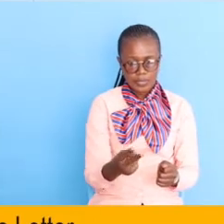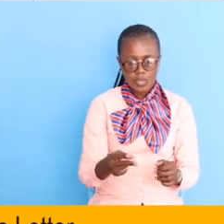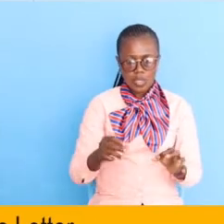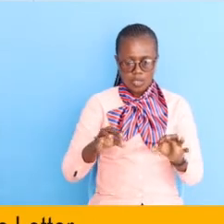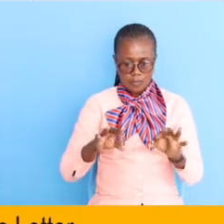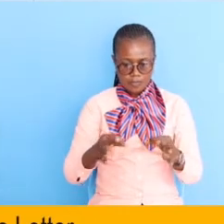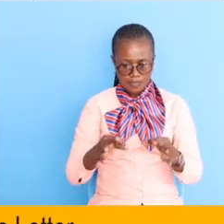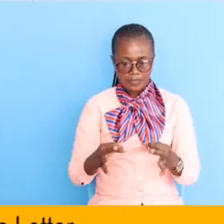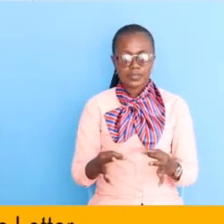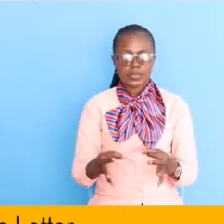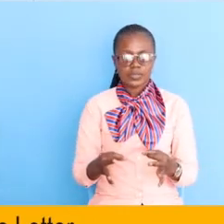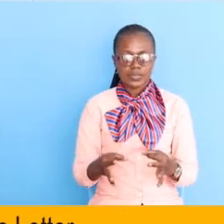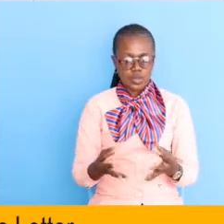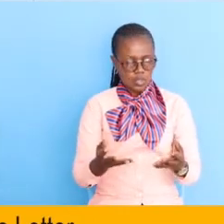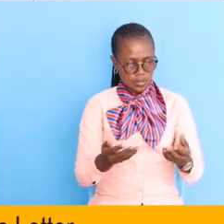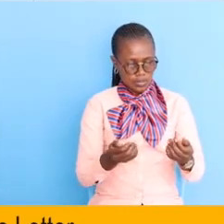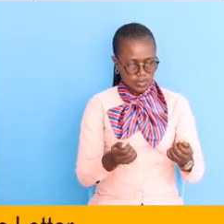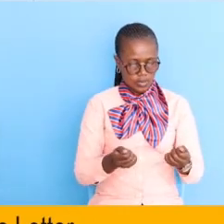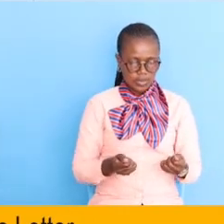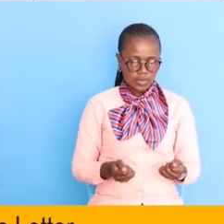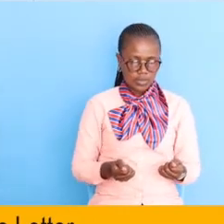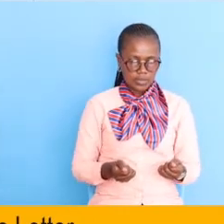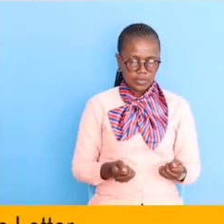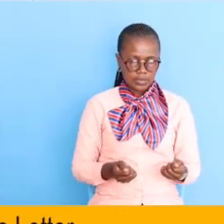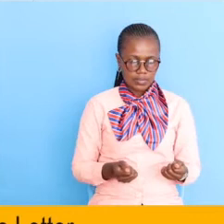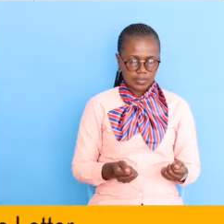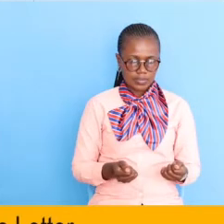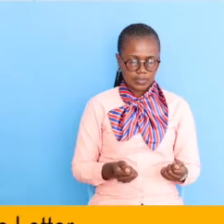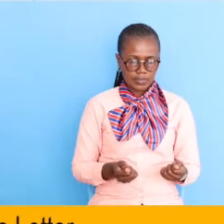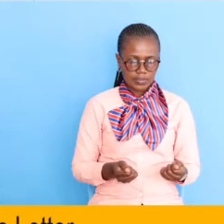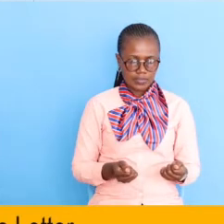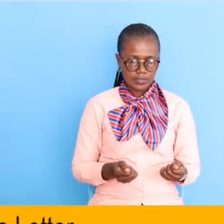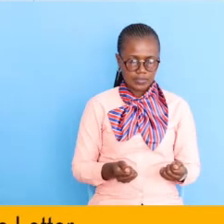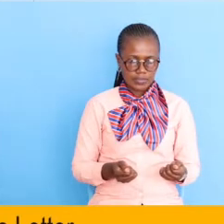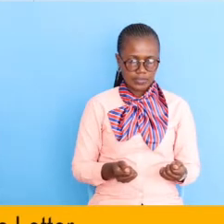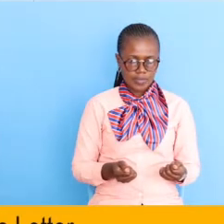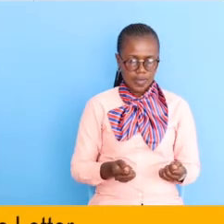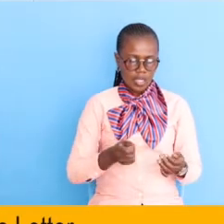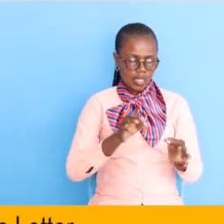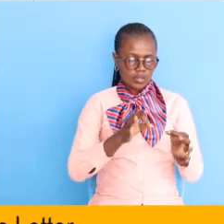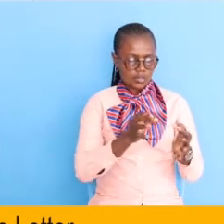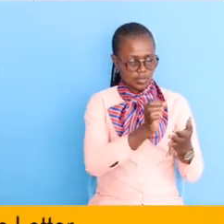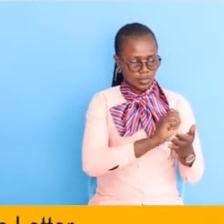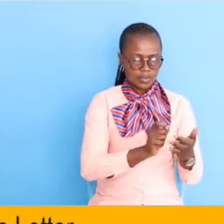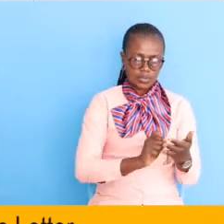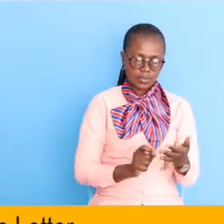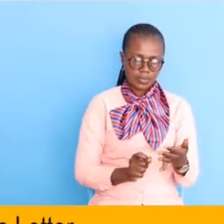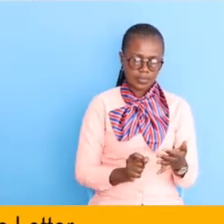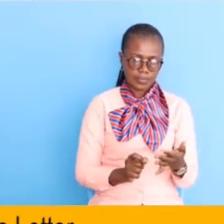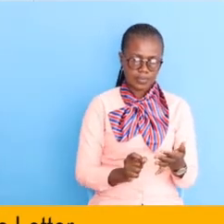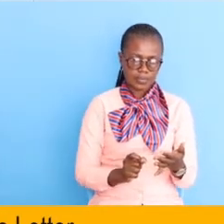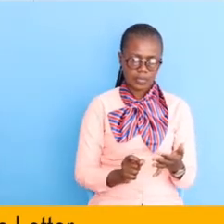has been practically been seen on the sample letter, on the way how it is written,